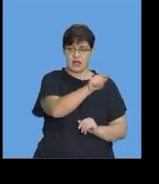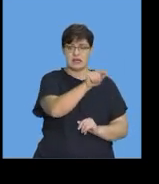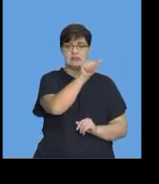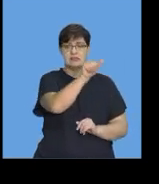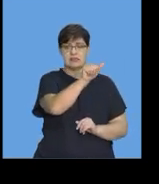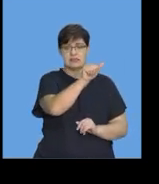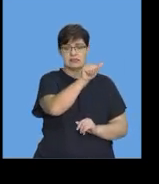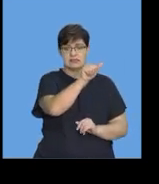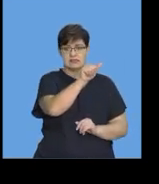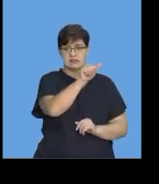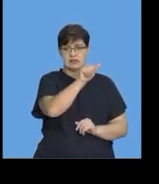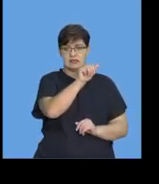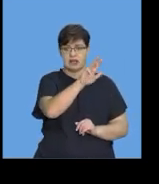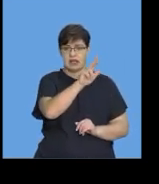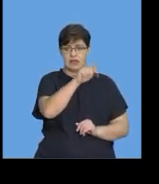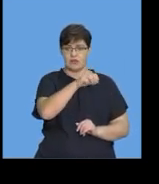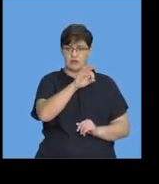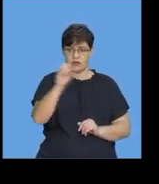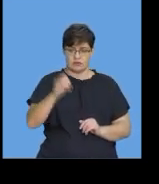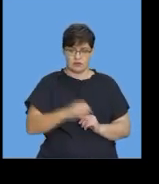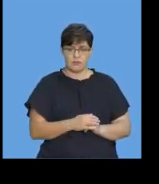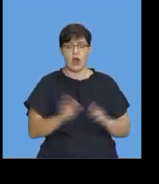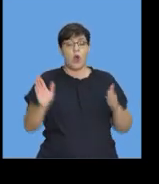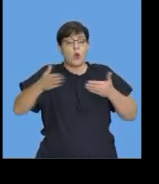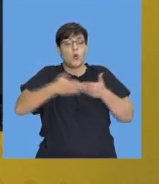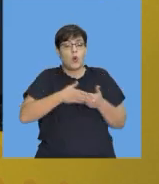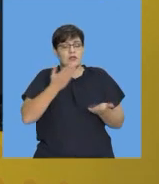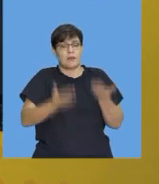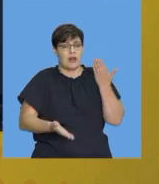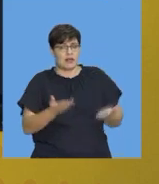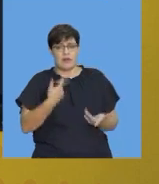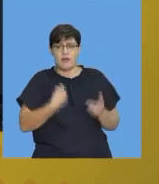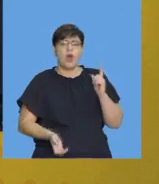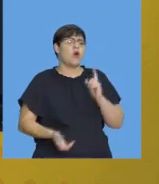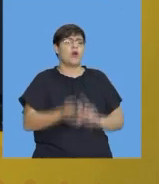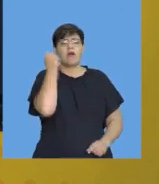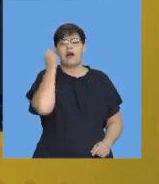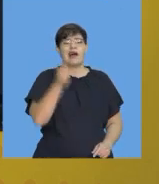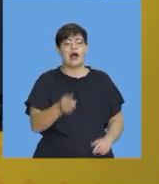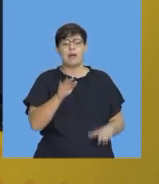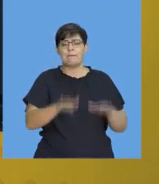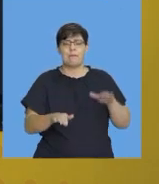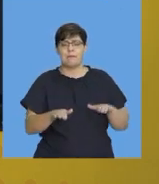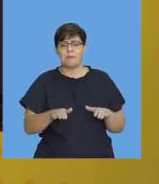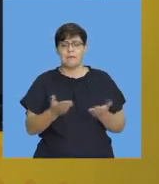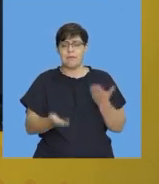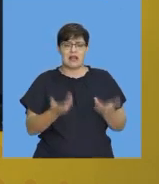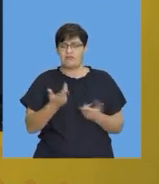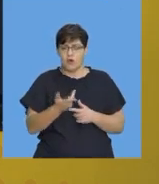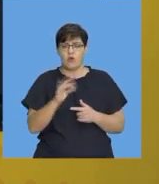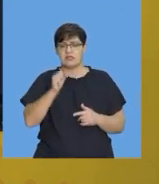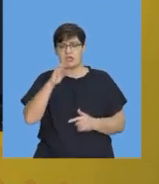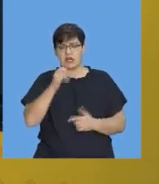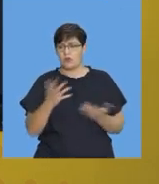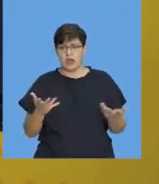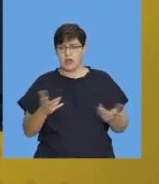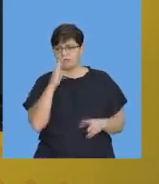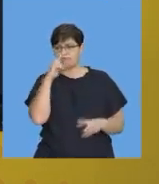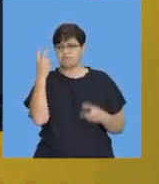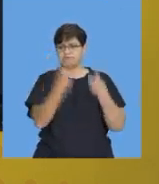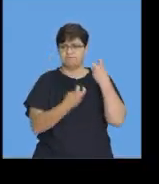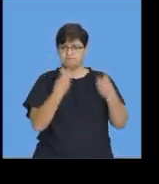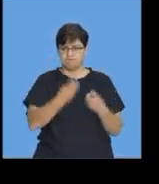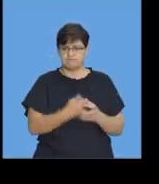69,300. Step number 2, my closing balance. Where will I find my closing balance for SARS income tax? I go and